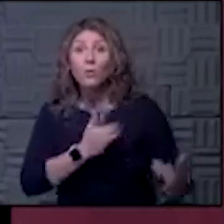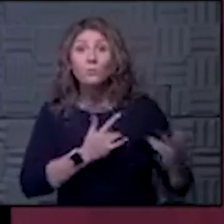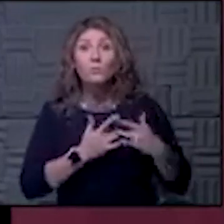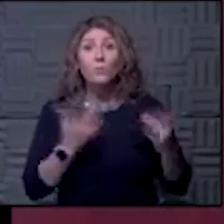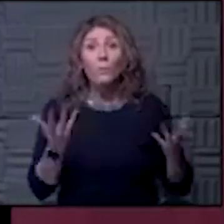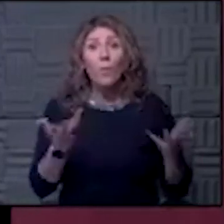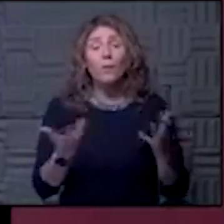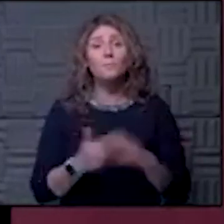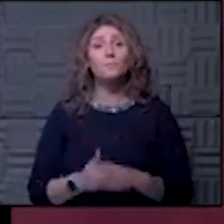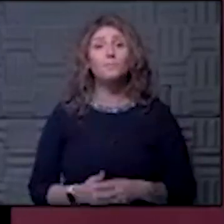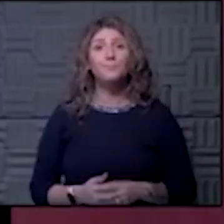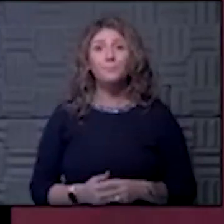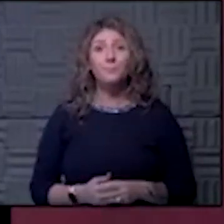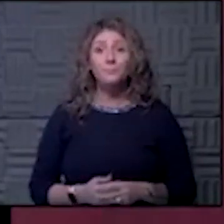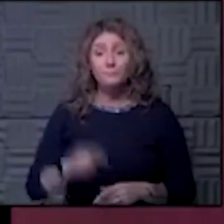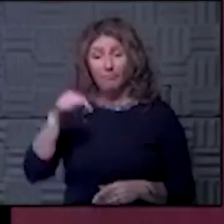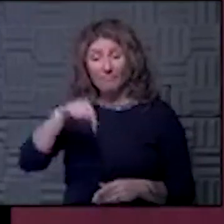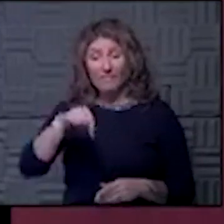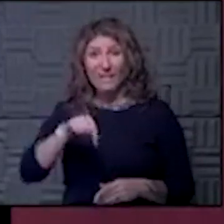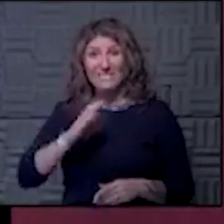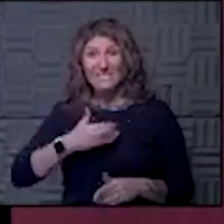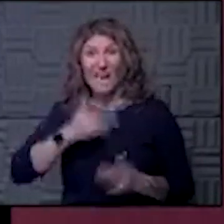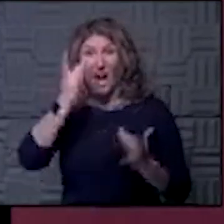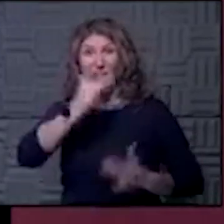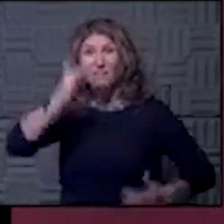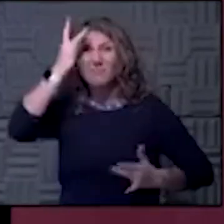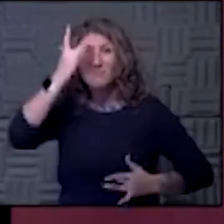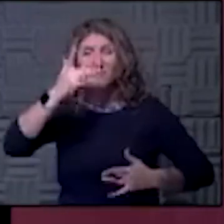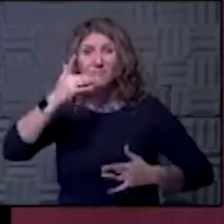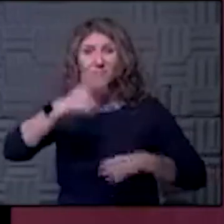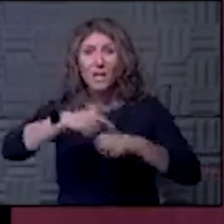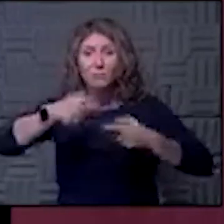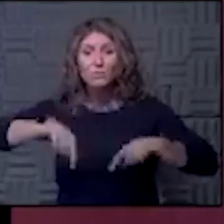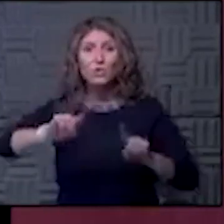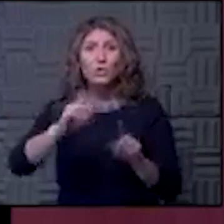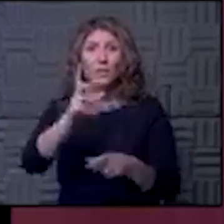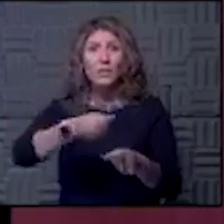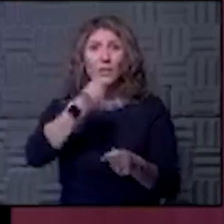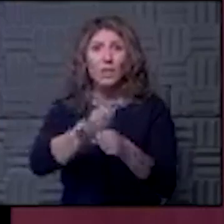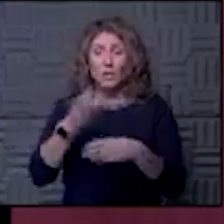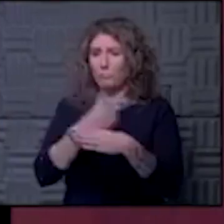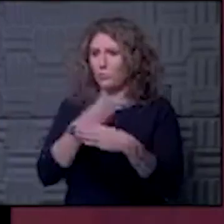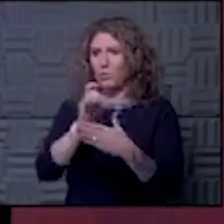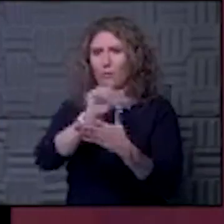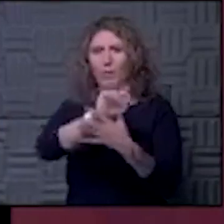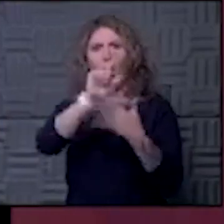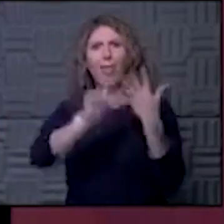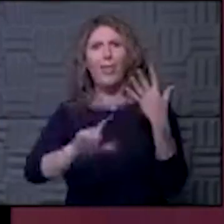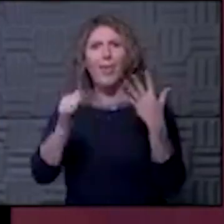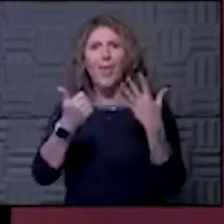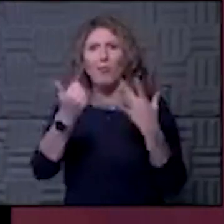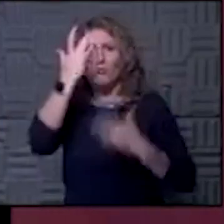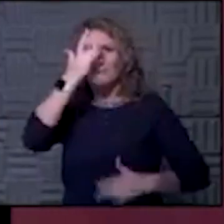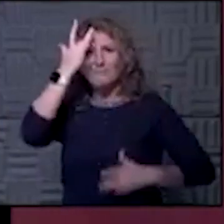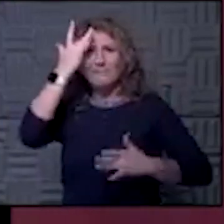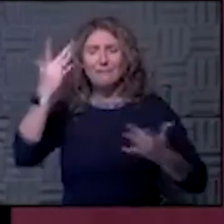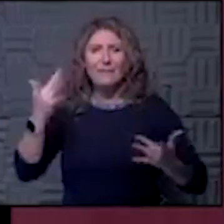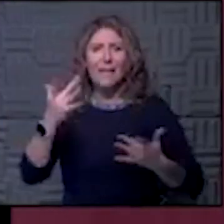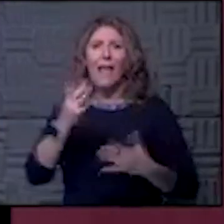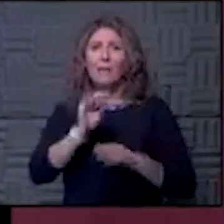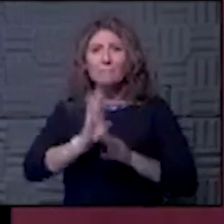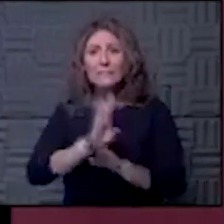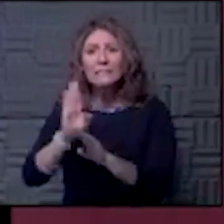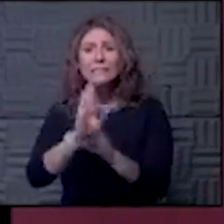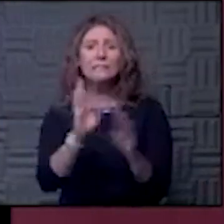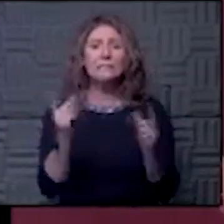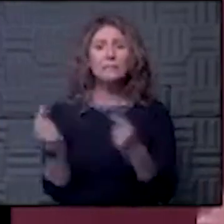concern is going to be, this is our sickest time of the year, but between all the other things that people have. It also tends to be a busier time